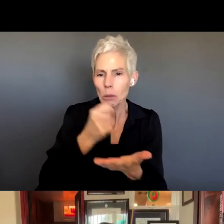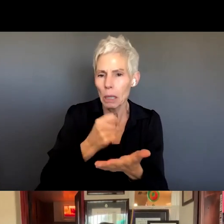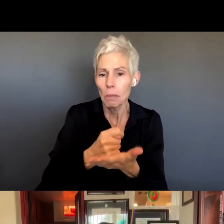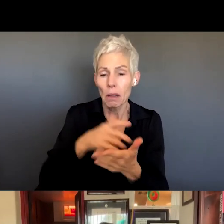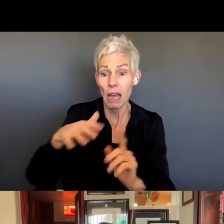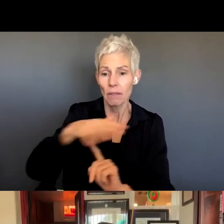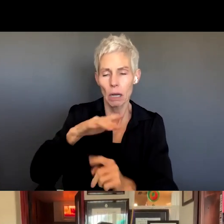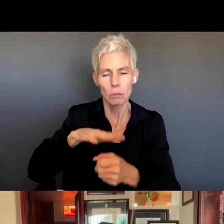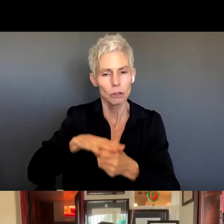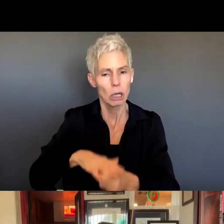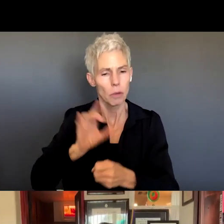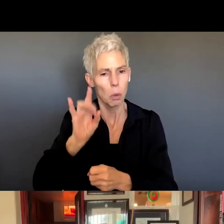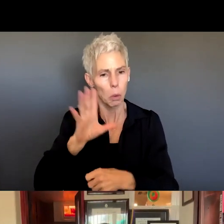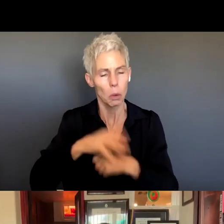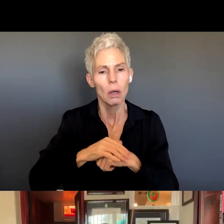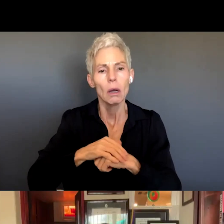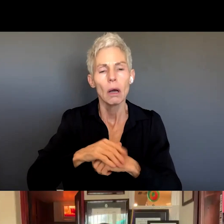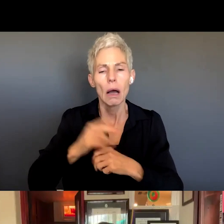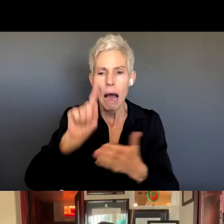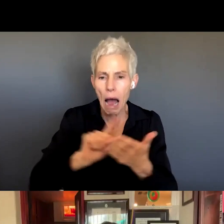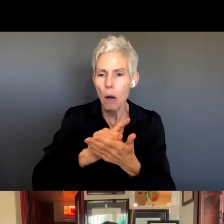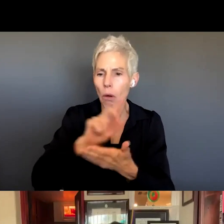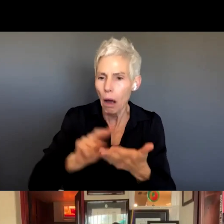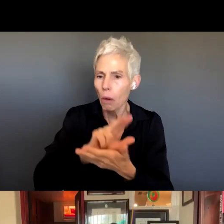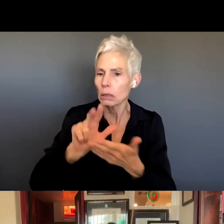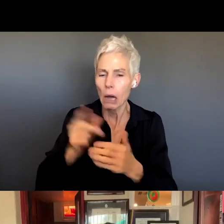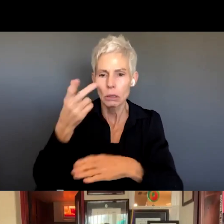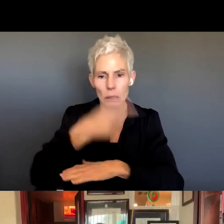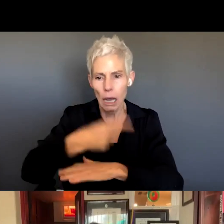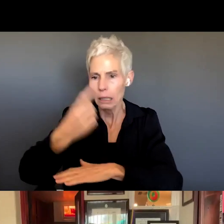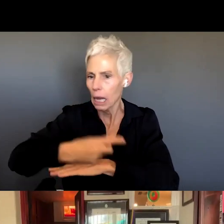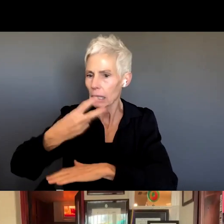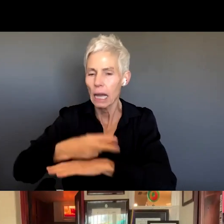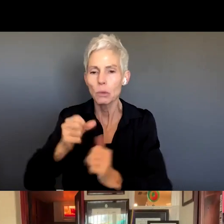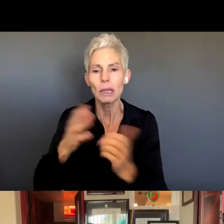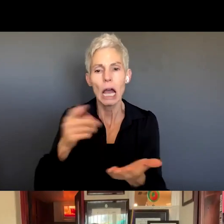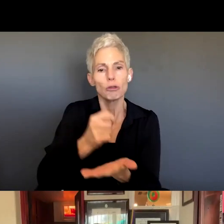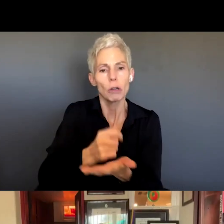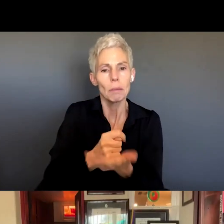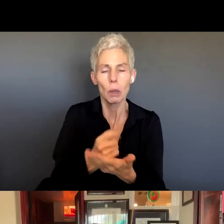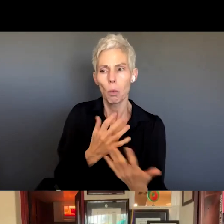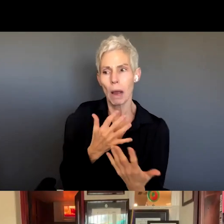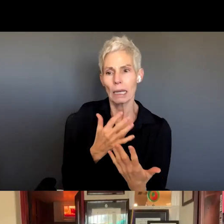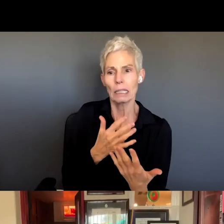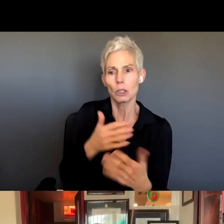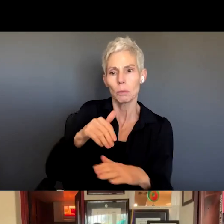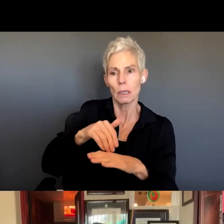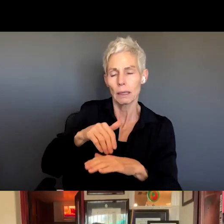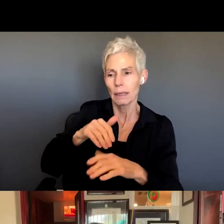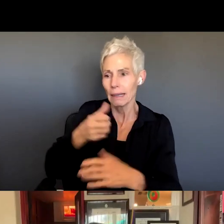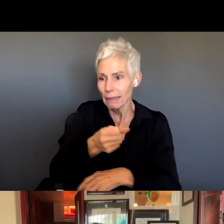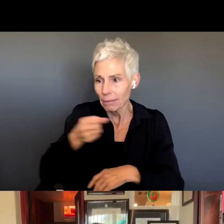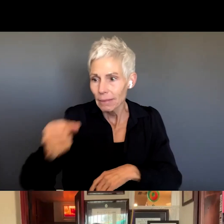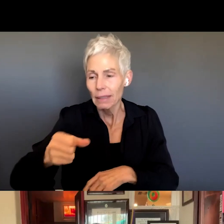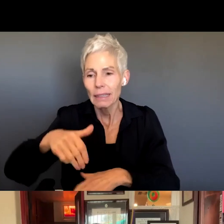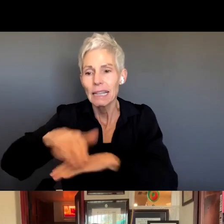environment. They spend hours or days without treatment, boarding, waiting to be sent somewhere else, like an inpatient hospital where they can get some treatment.